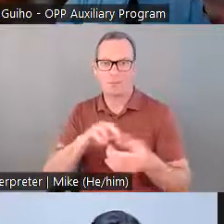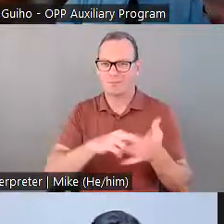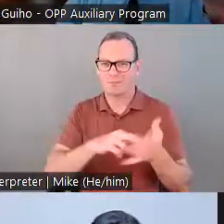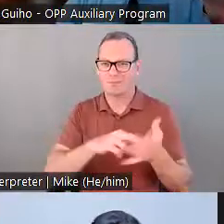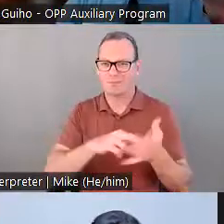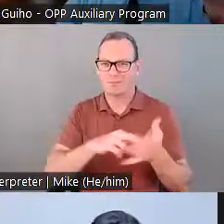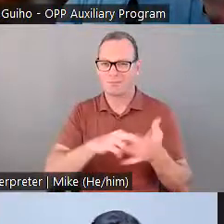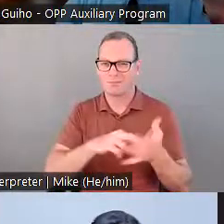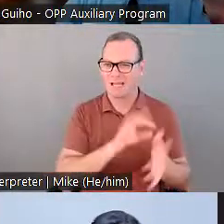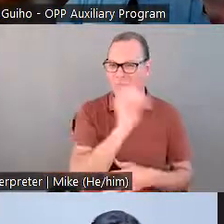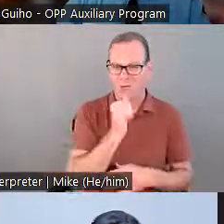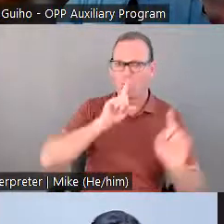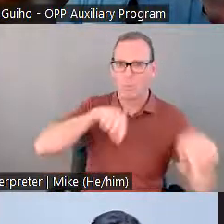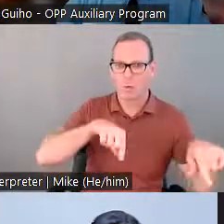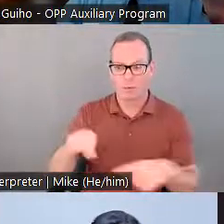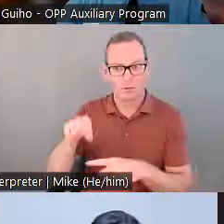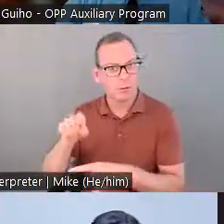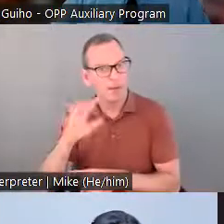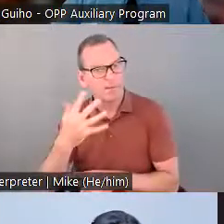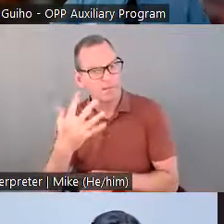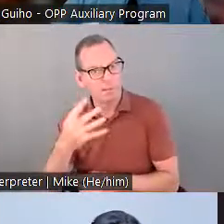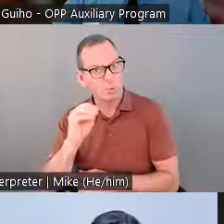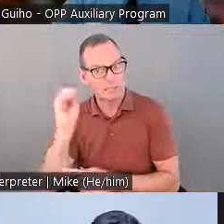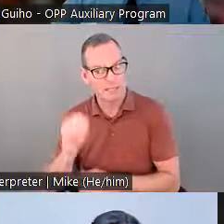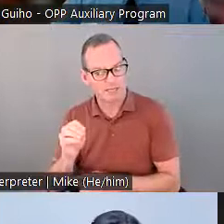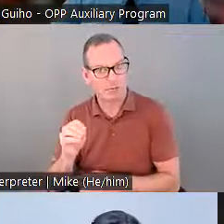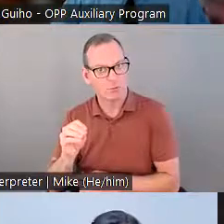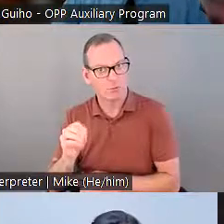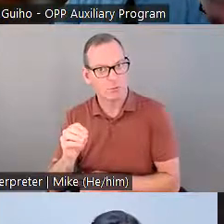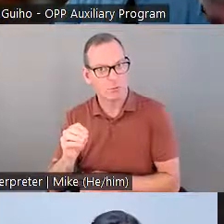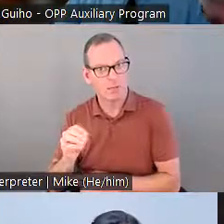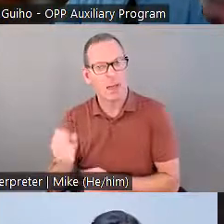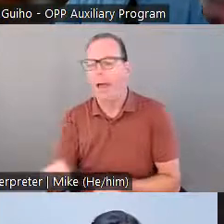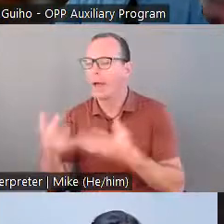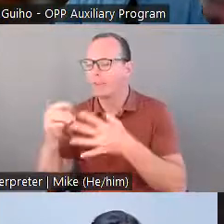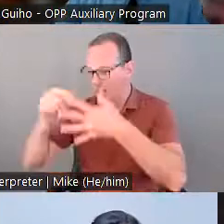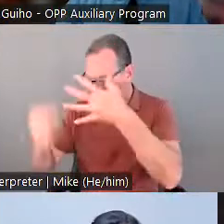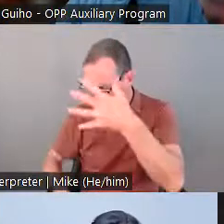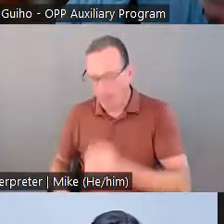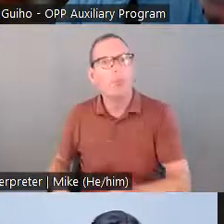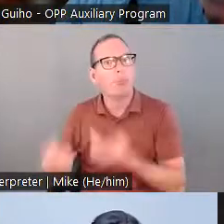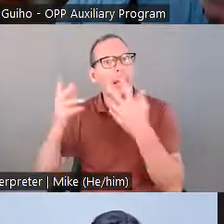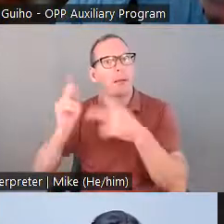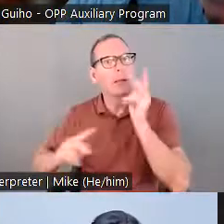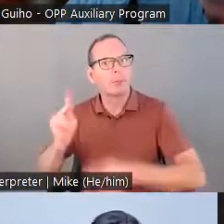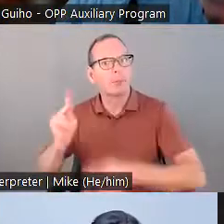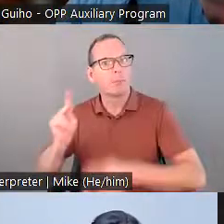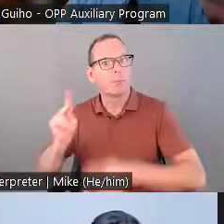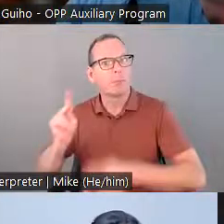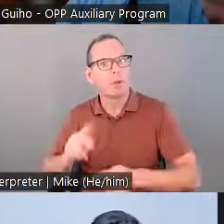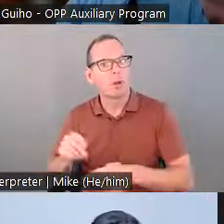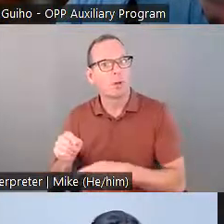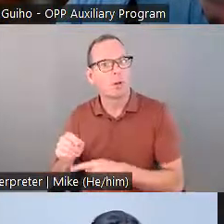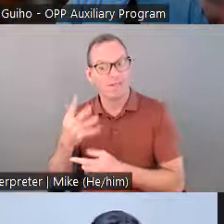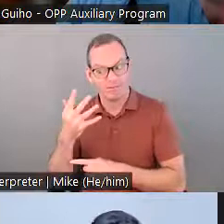It unfortunately shows how much more of these programs and how much more education is necessary to reduce the numbers. We work closely